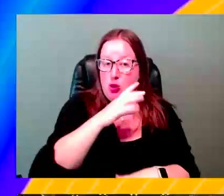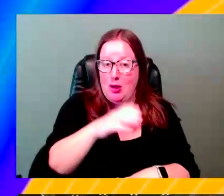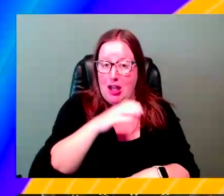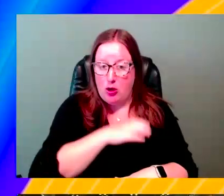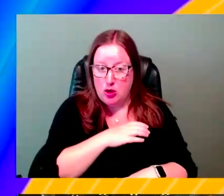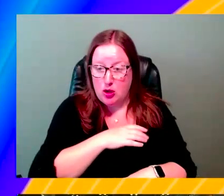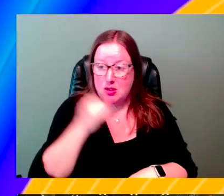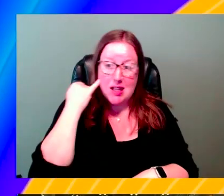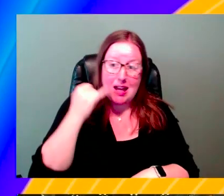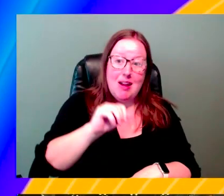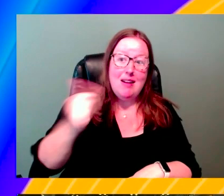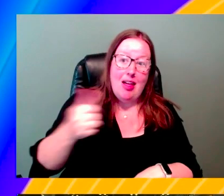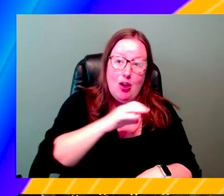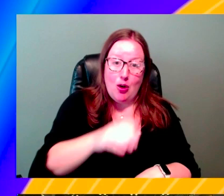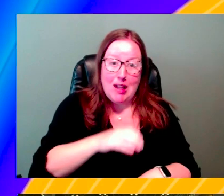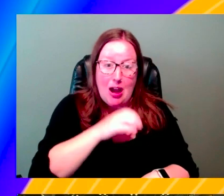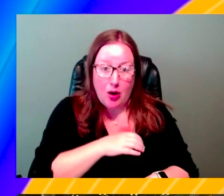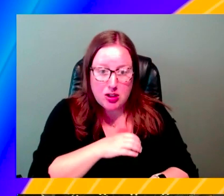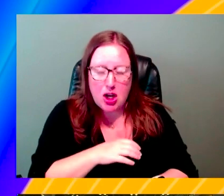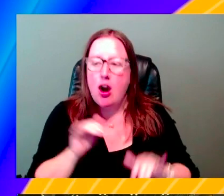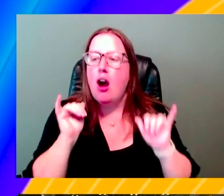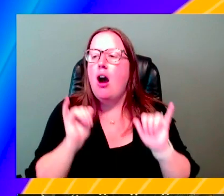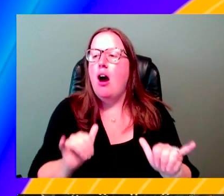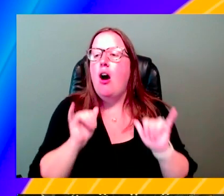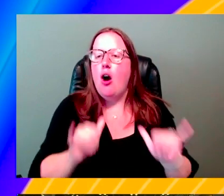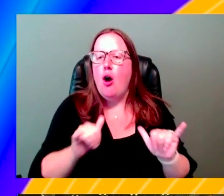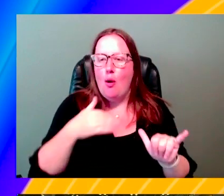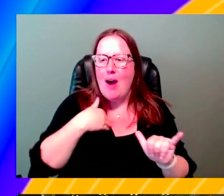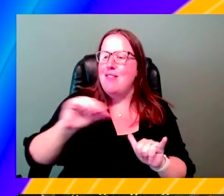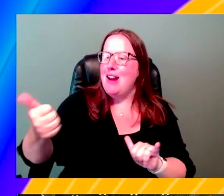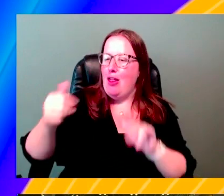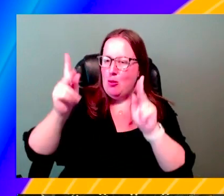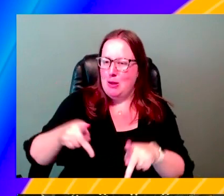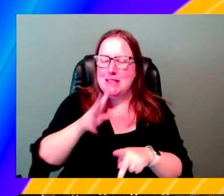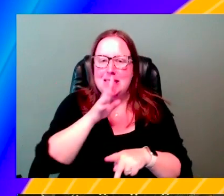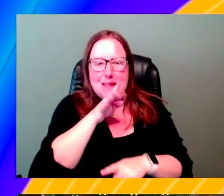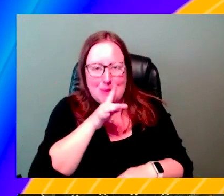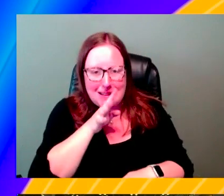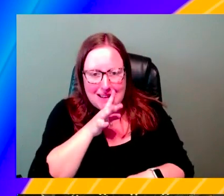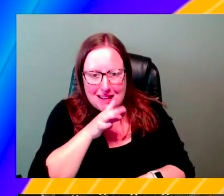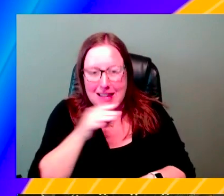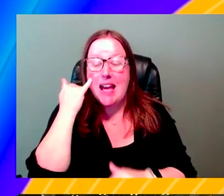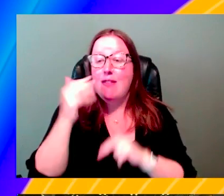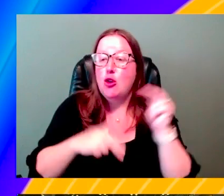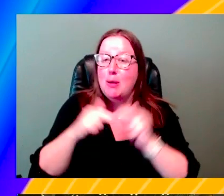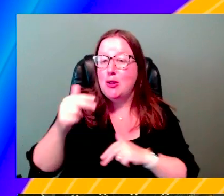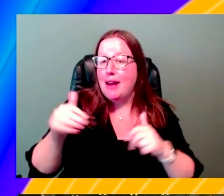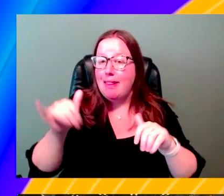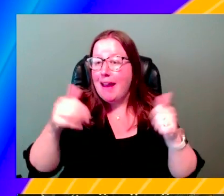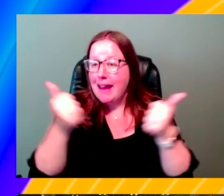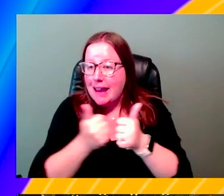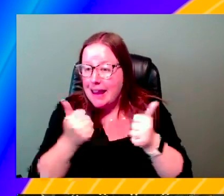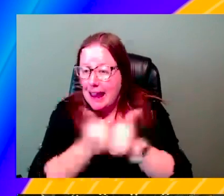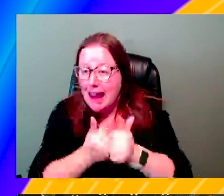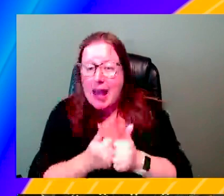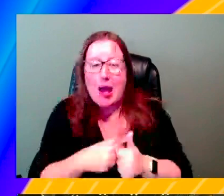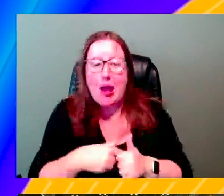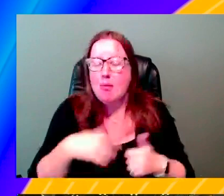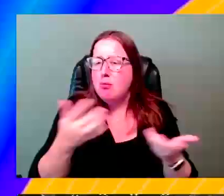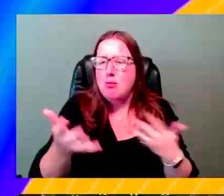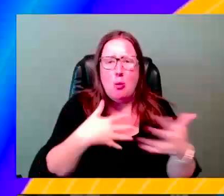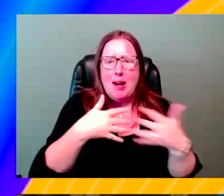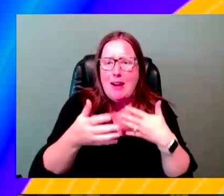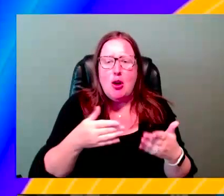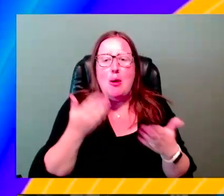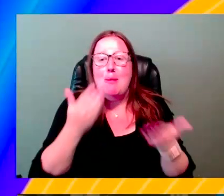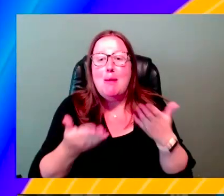character. Exactly, there'd be another audio track. Exactly, just because, if you're building a game cutscene or even a marketing creative, you might want multiple voices in